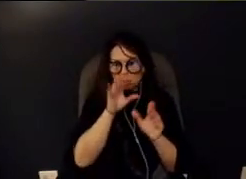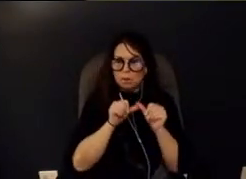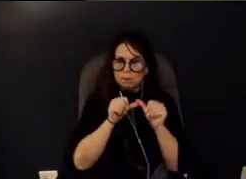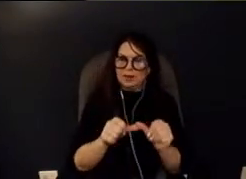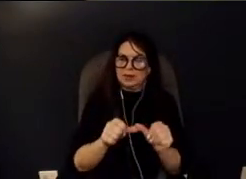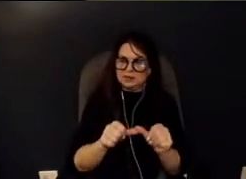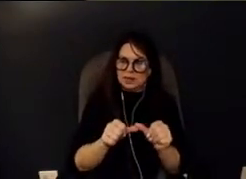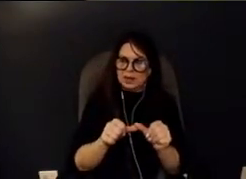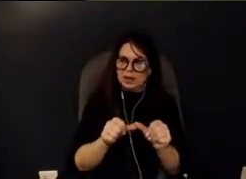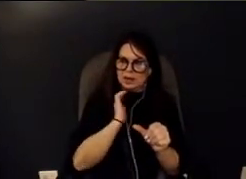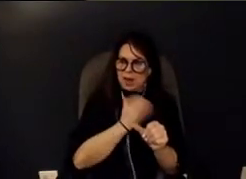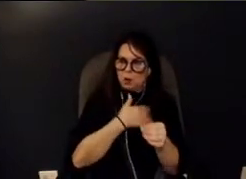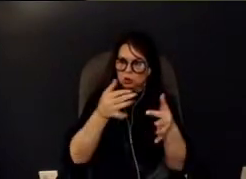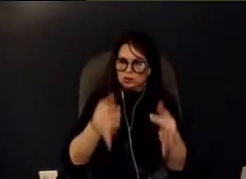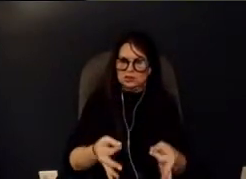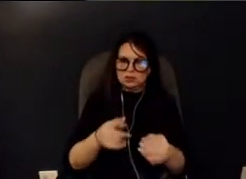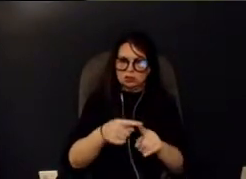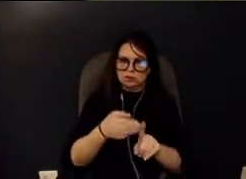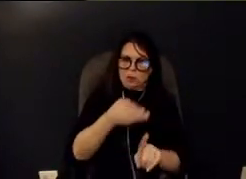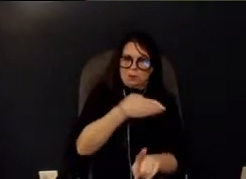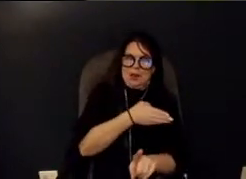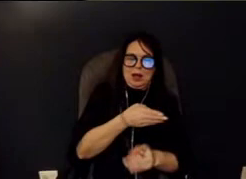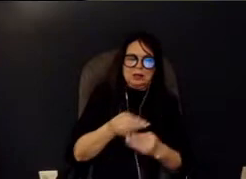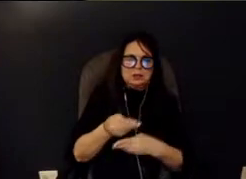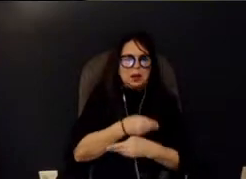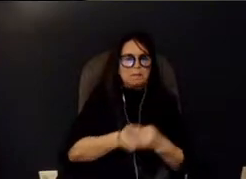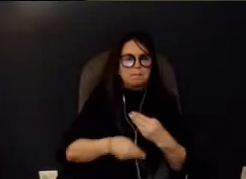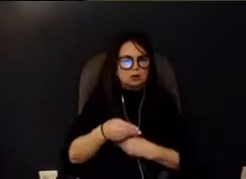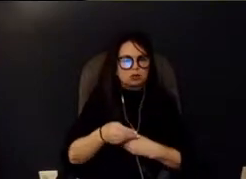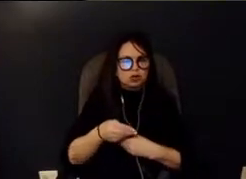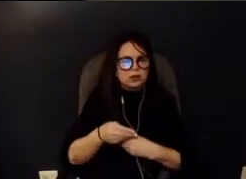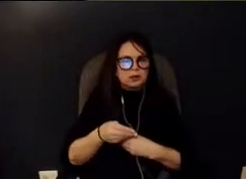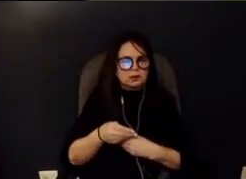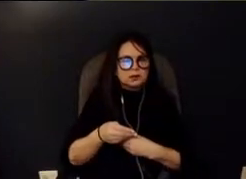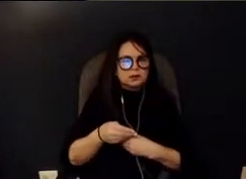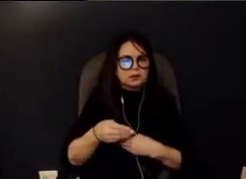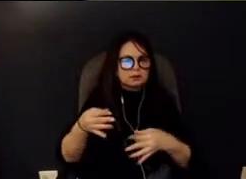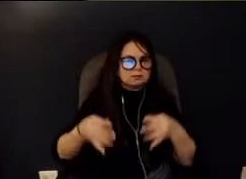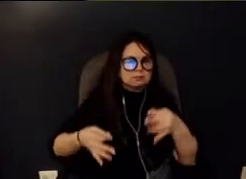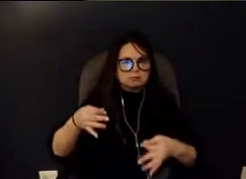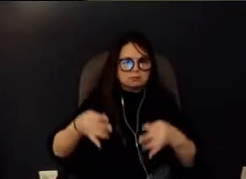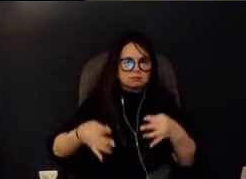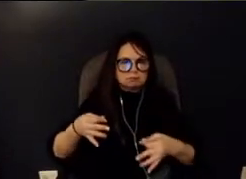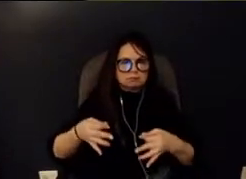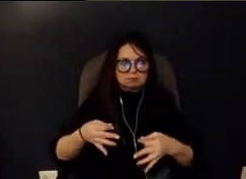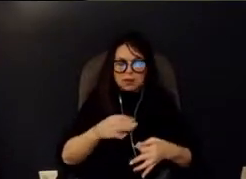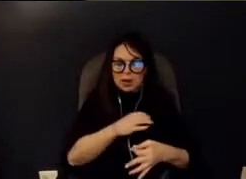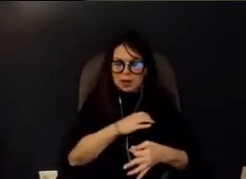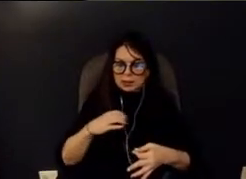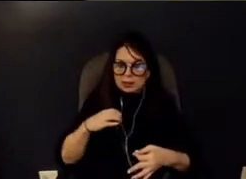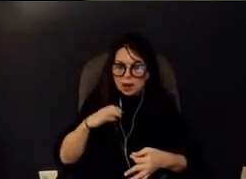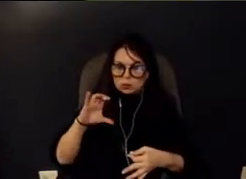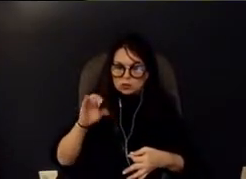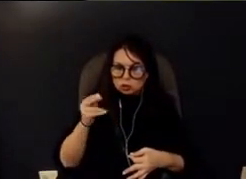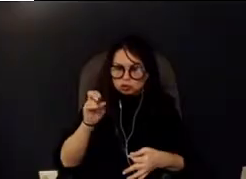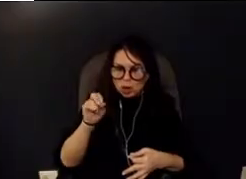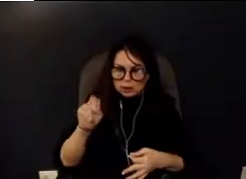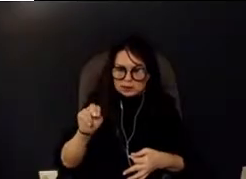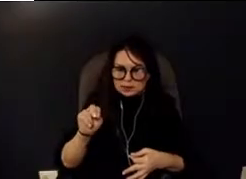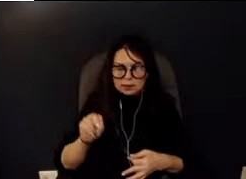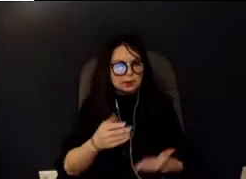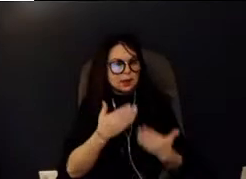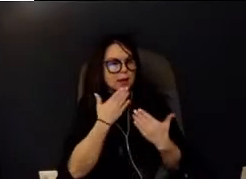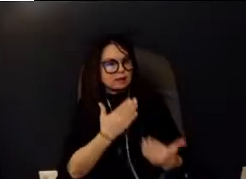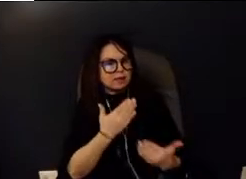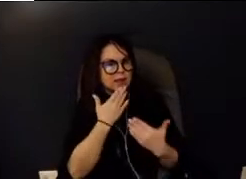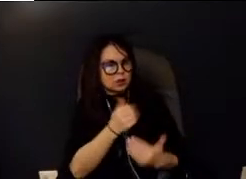hearing, budget markup meeting together. Councilmember Johnson. Thank you, Madam Chair. I guess this would be a question